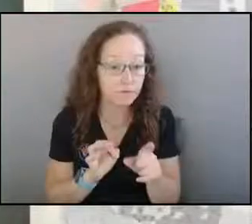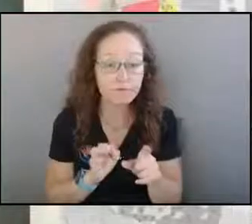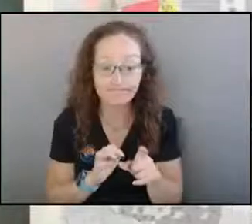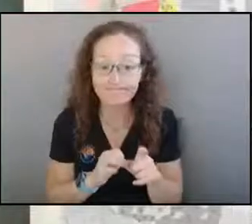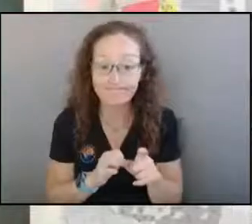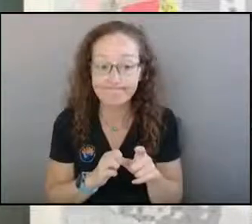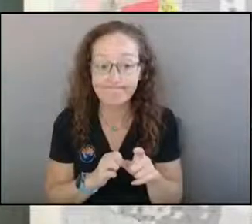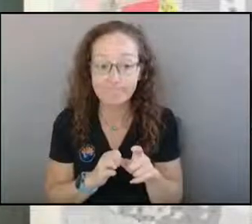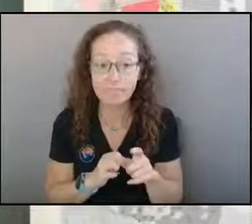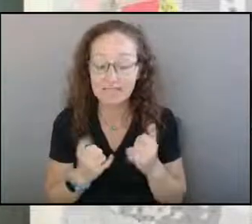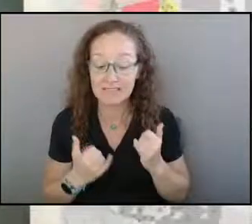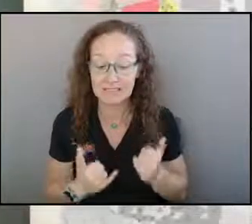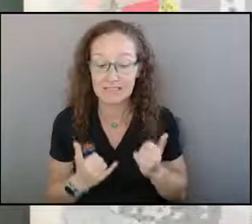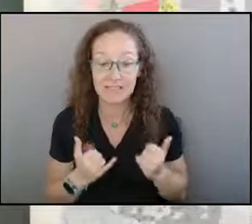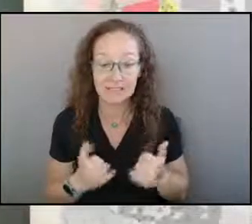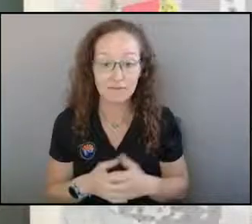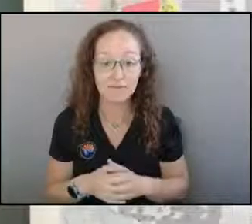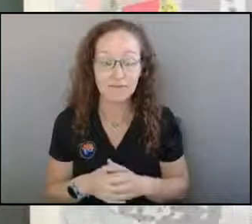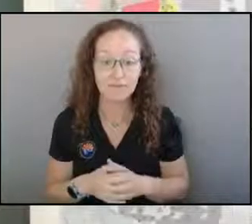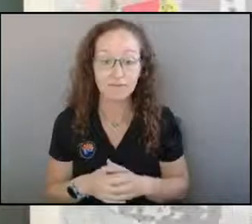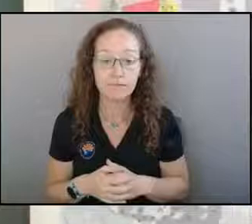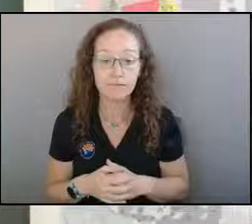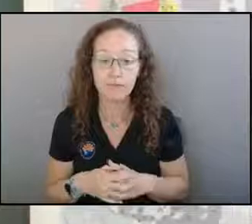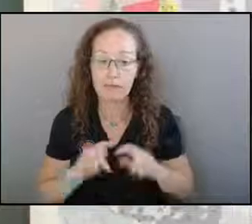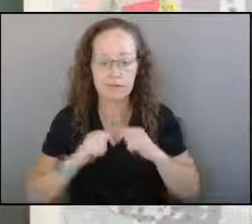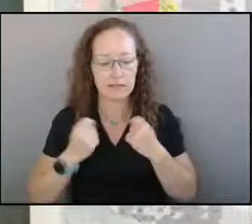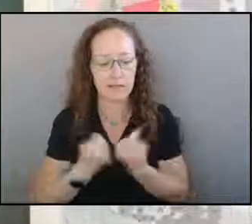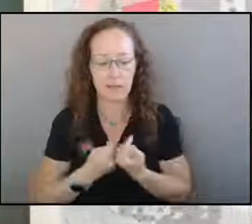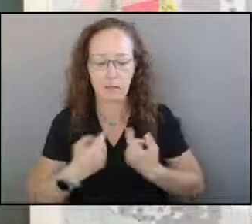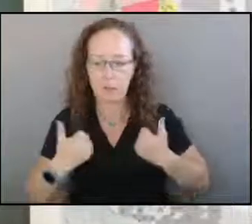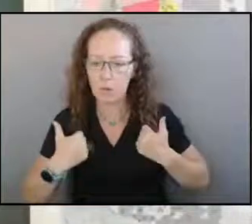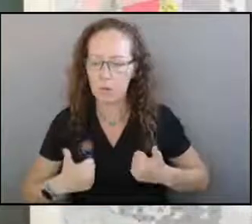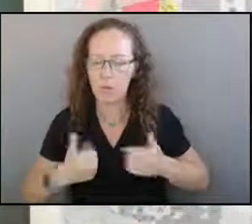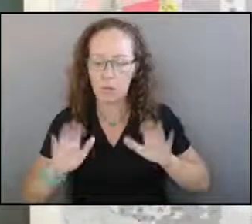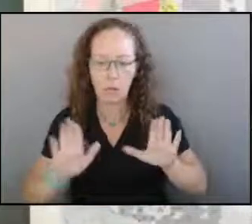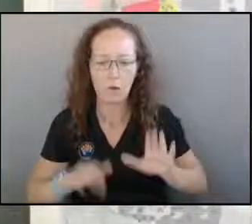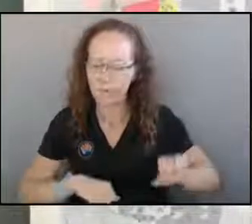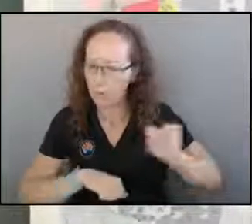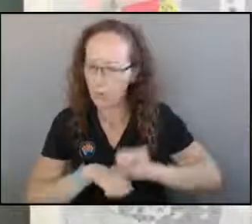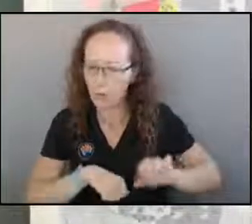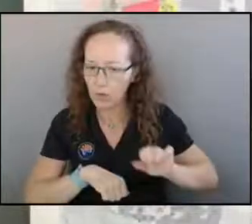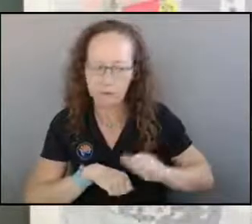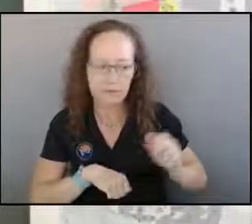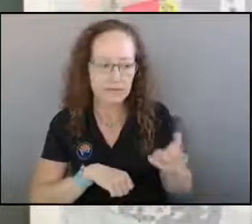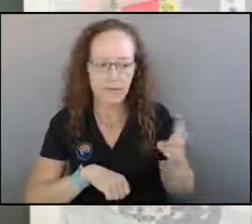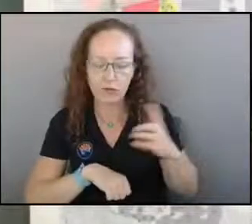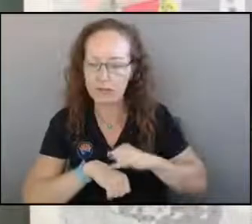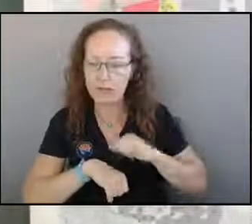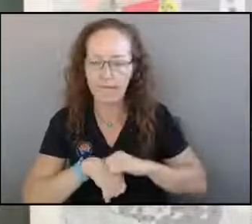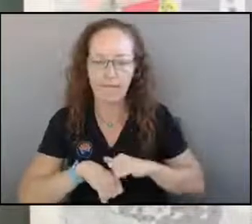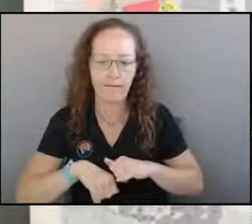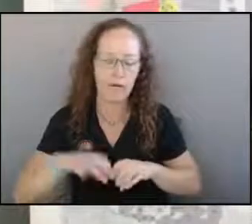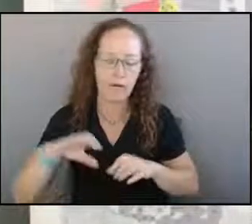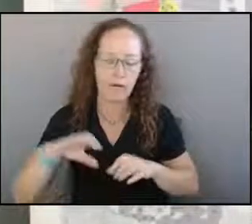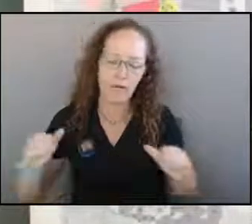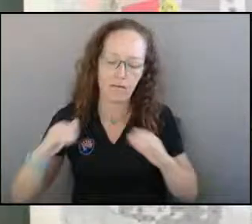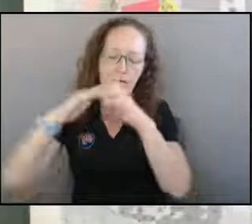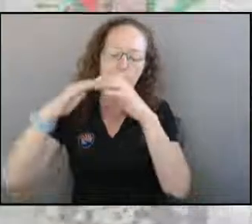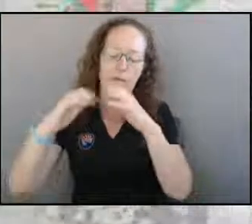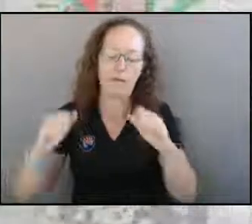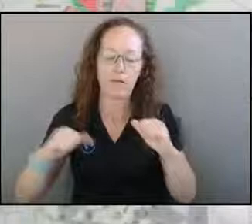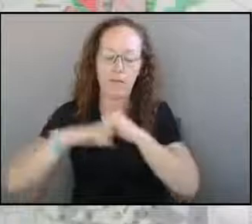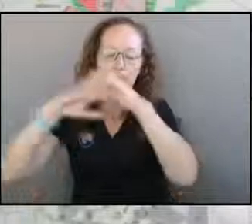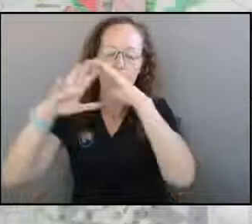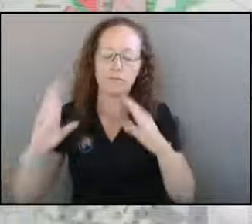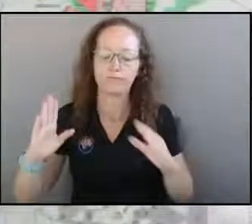at this point, the team's done a really good job for several days holding the fire up on that Skyline Ridge. Now it's came over a little bit,